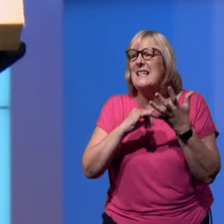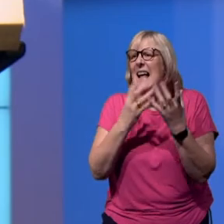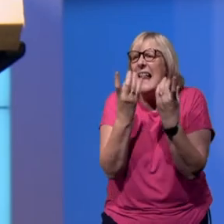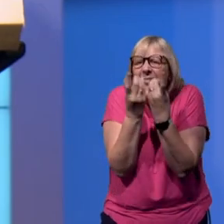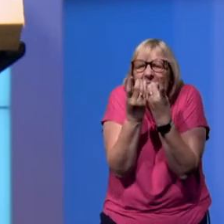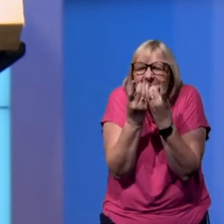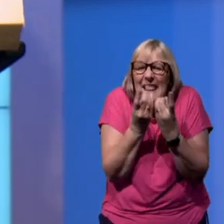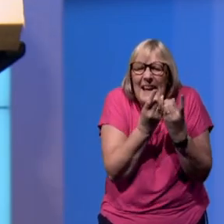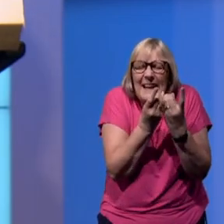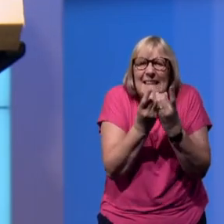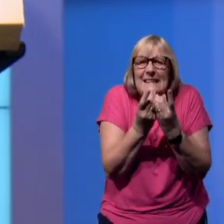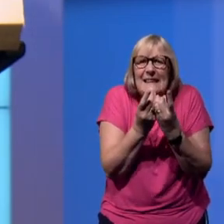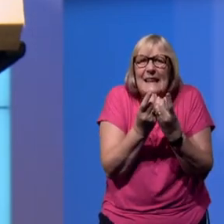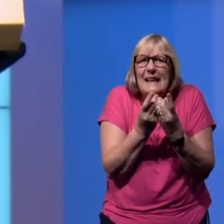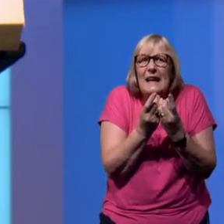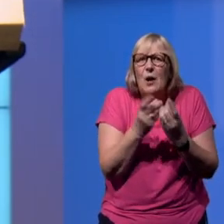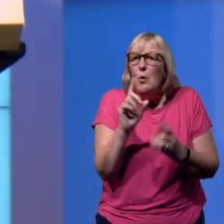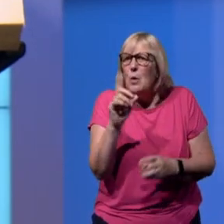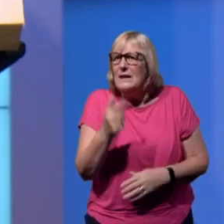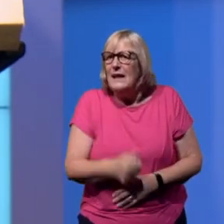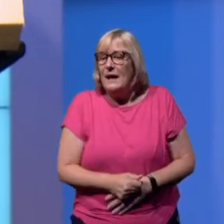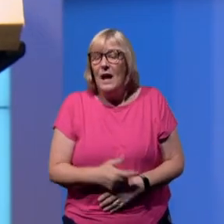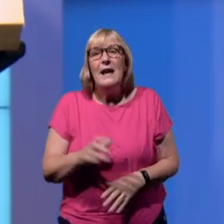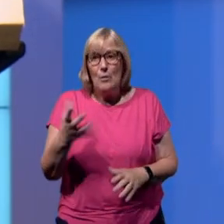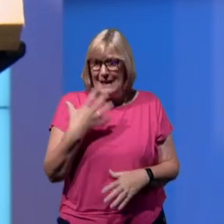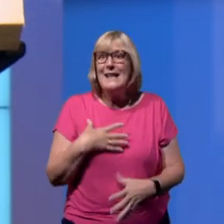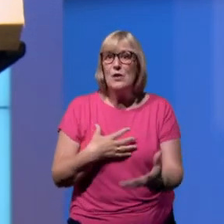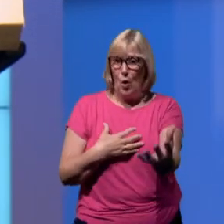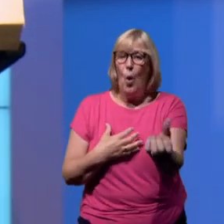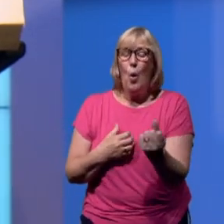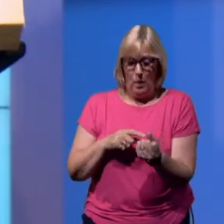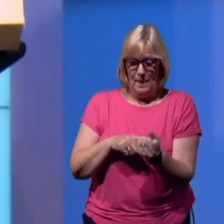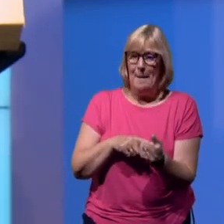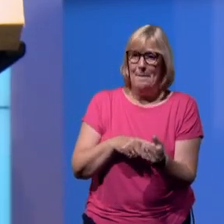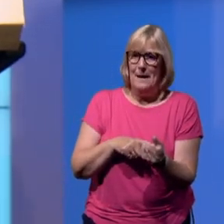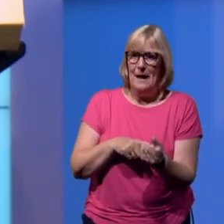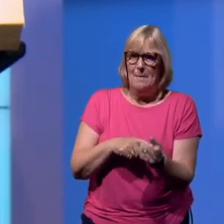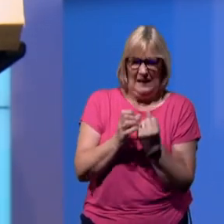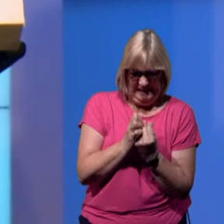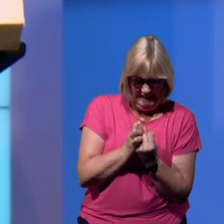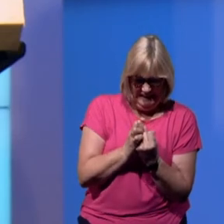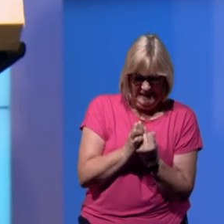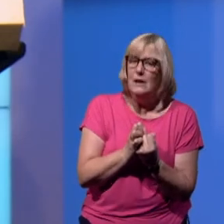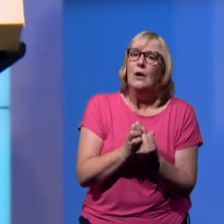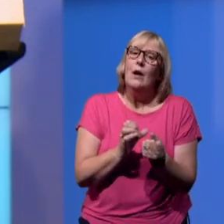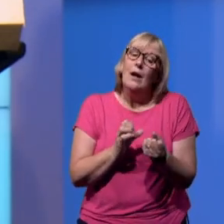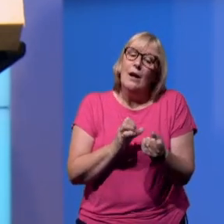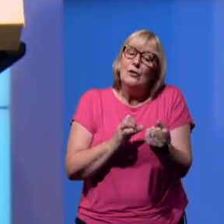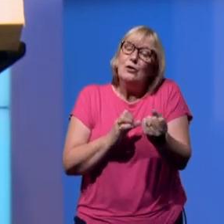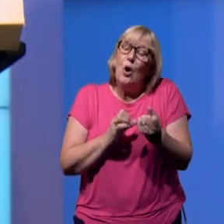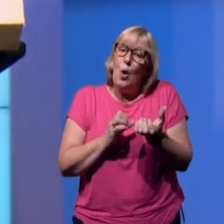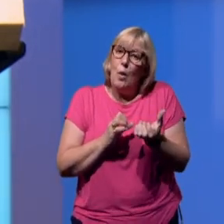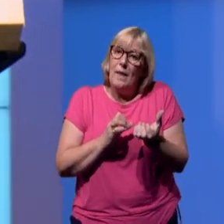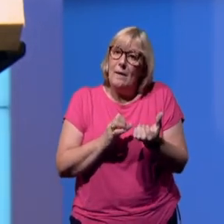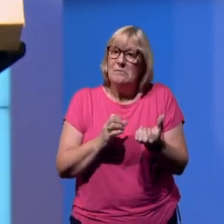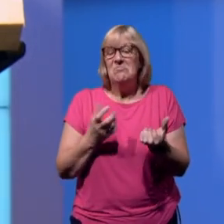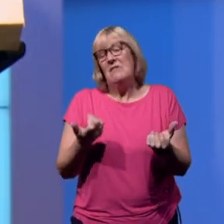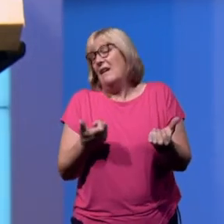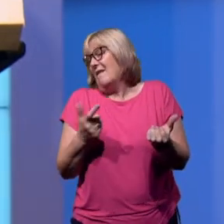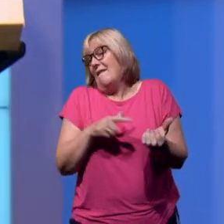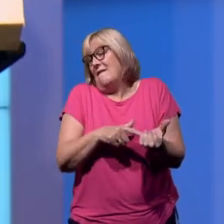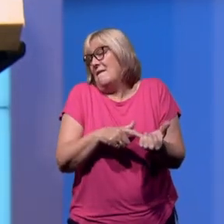Where do you need to remember to hold rightly, but lightly, to the things of this